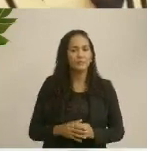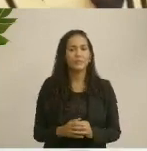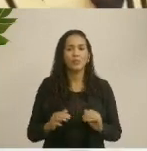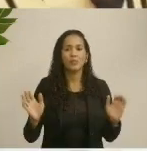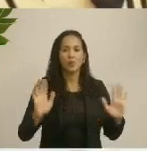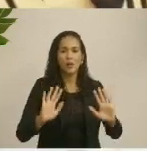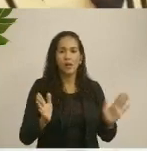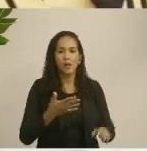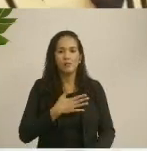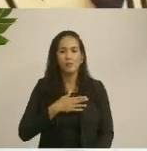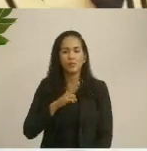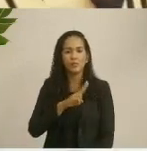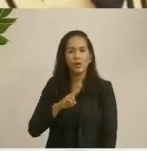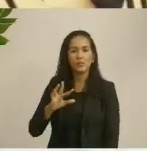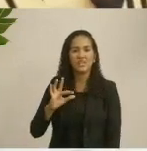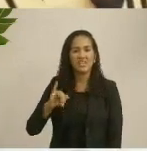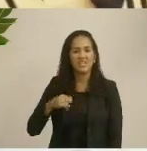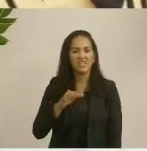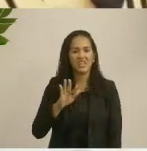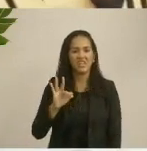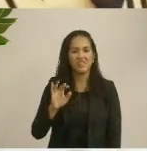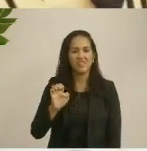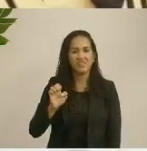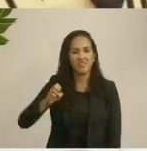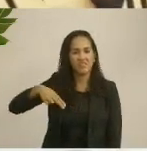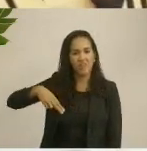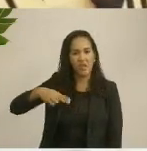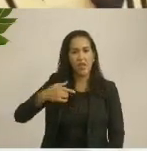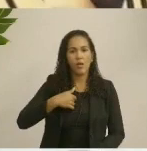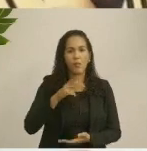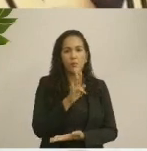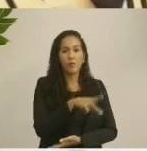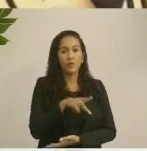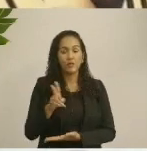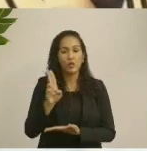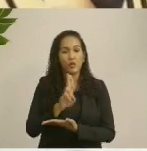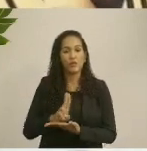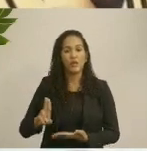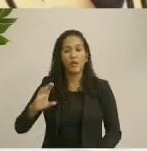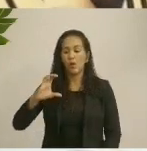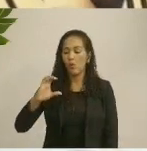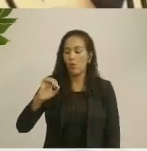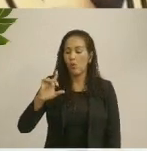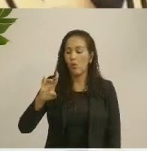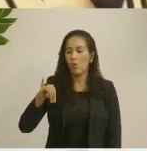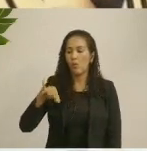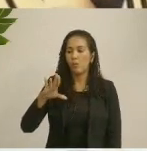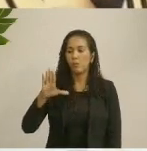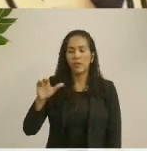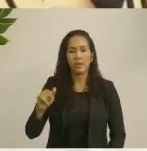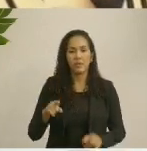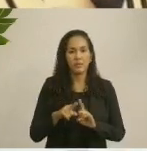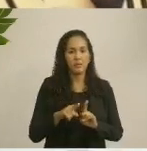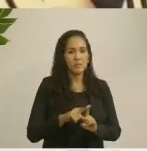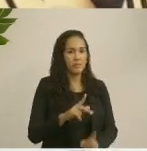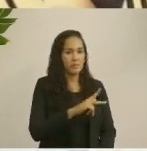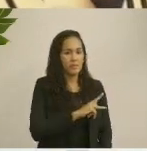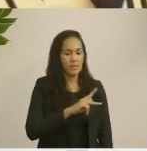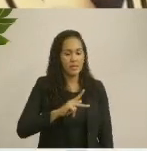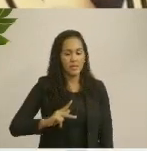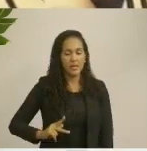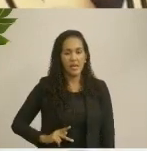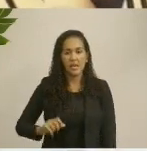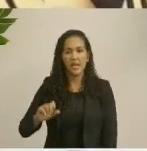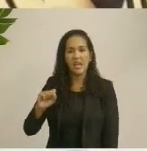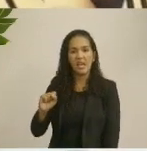Sachs, university professor at Columbia University and president of the United Nations Sustainable Development Solutions Network.